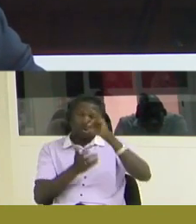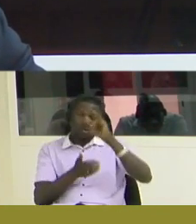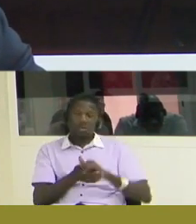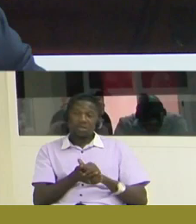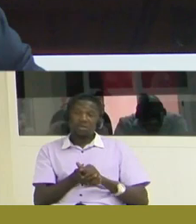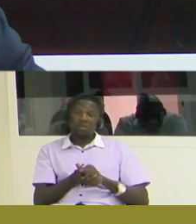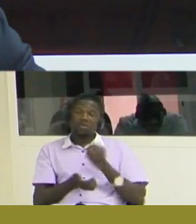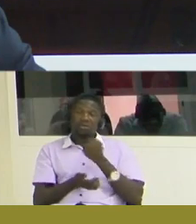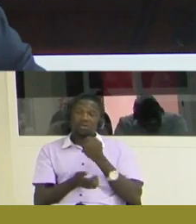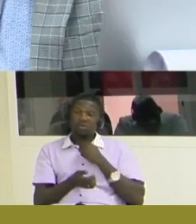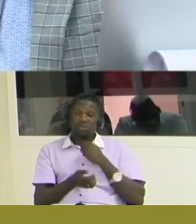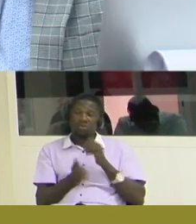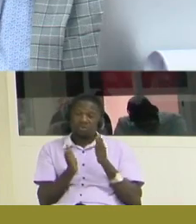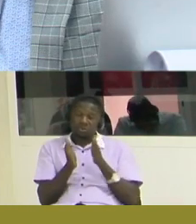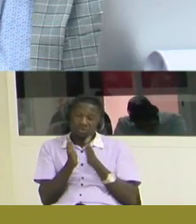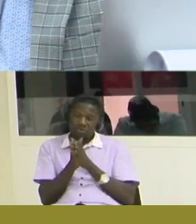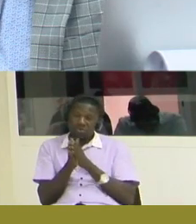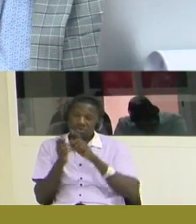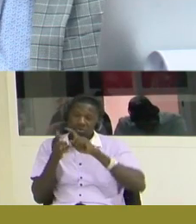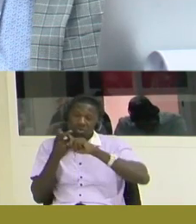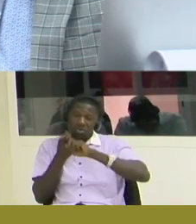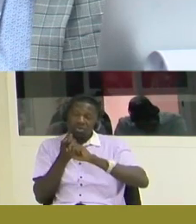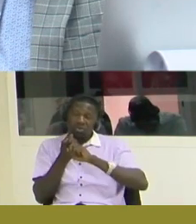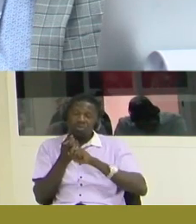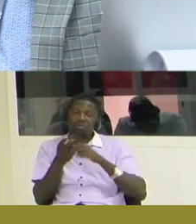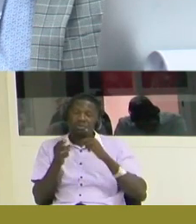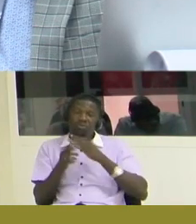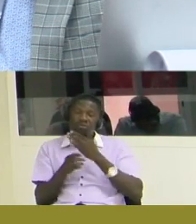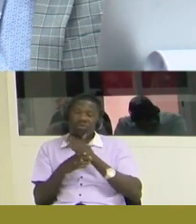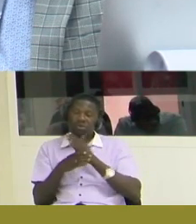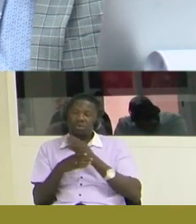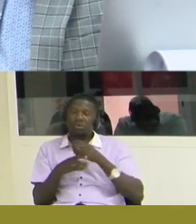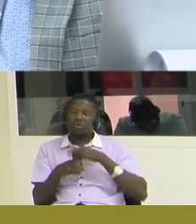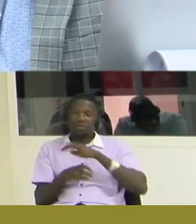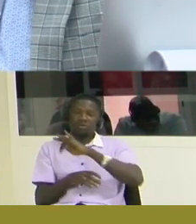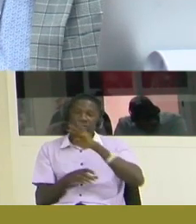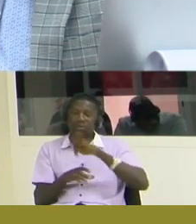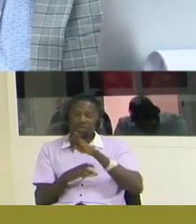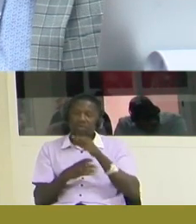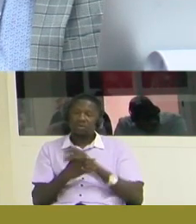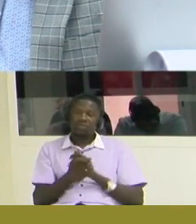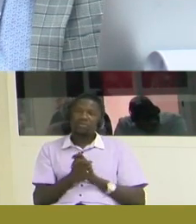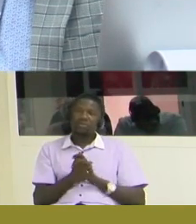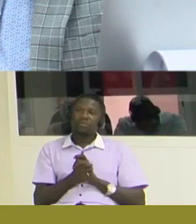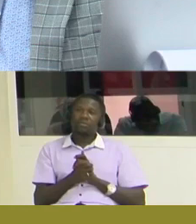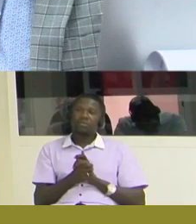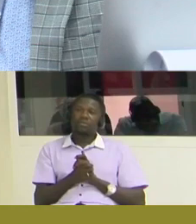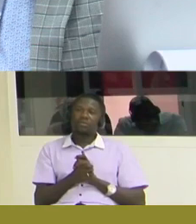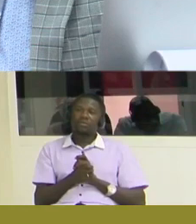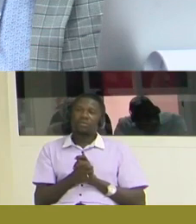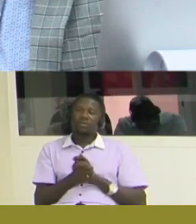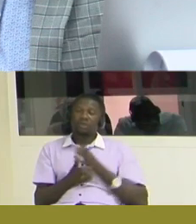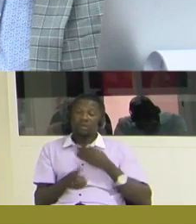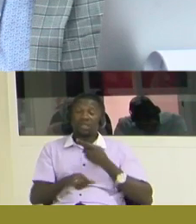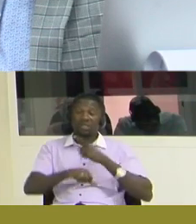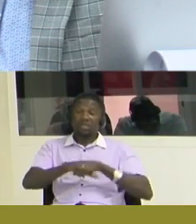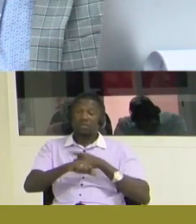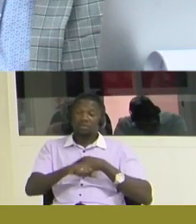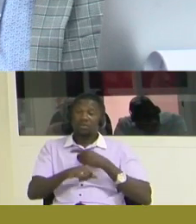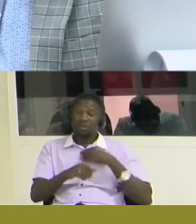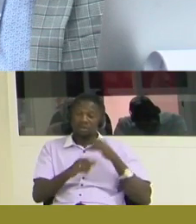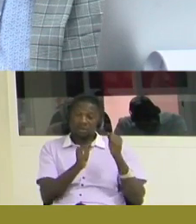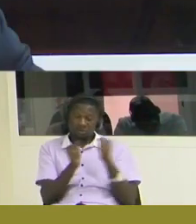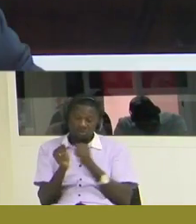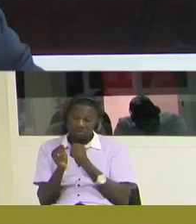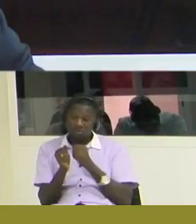and in fact as at the time of the coup that brought you into power you were still residing in his home yes sir